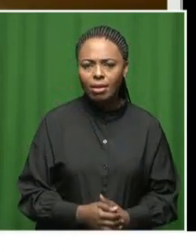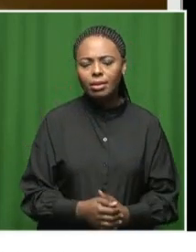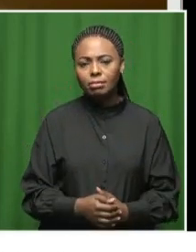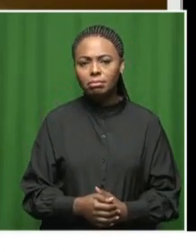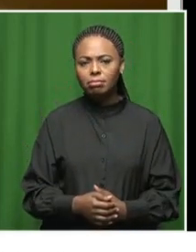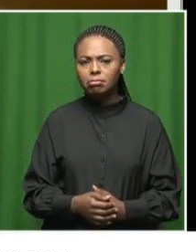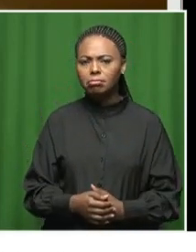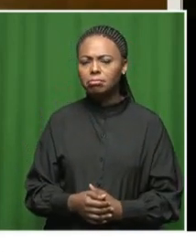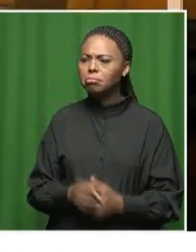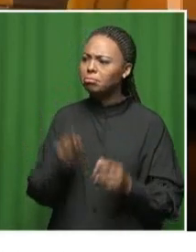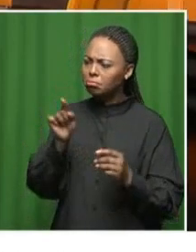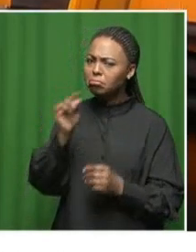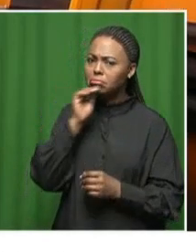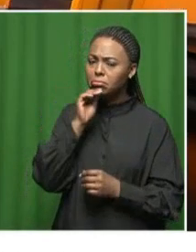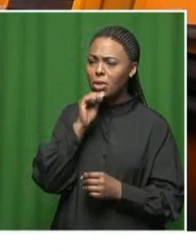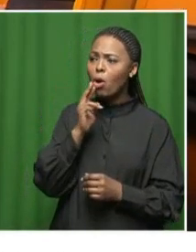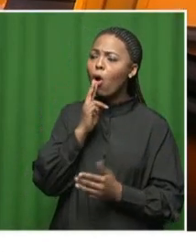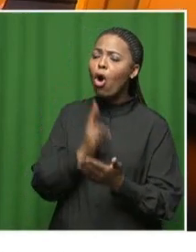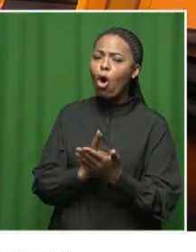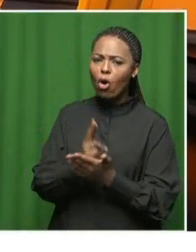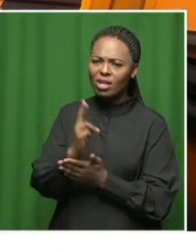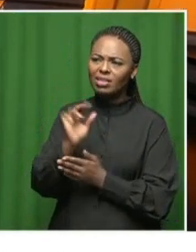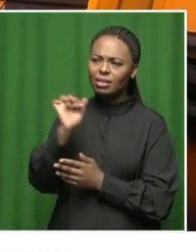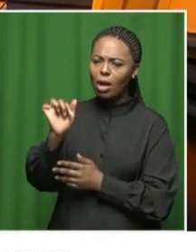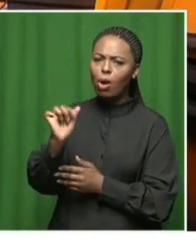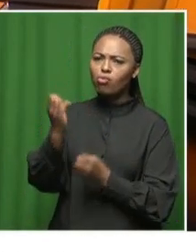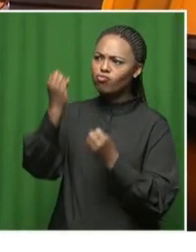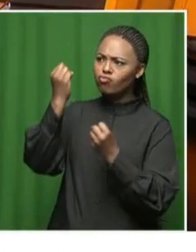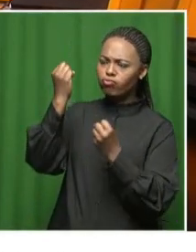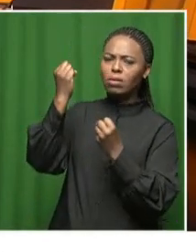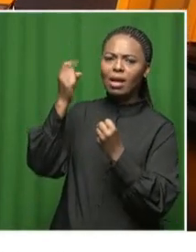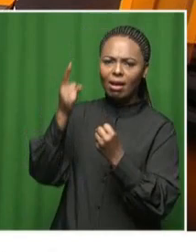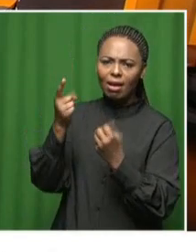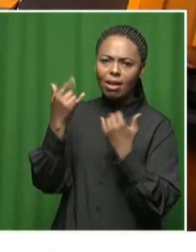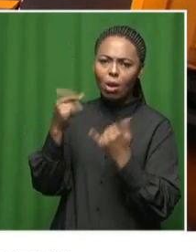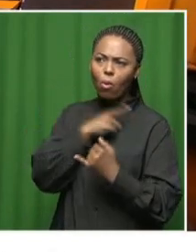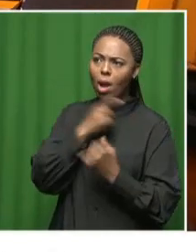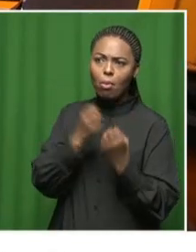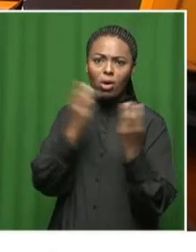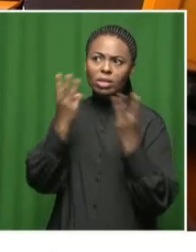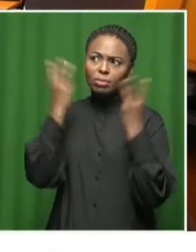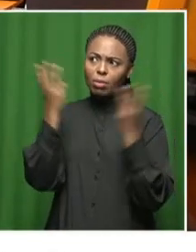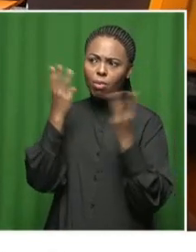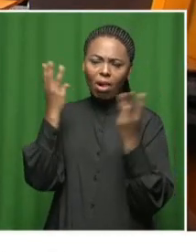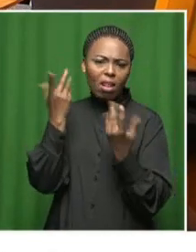then of providing such information that is not reaching or infiltrating to the masses?